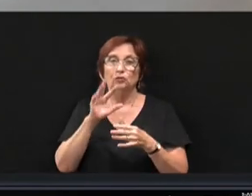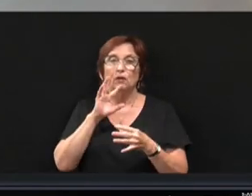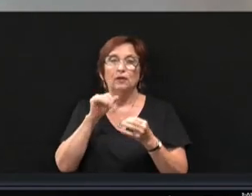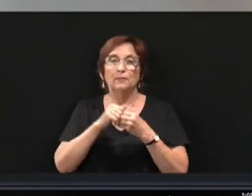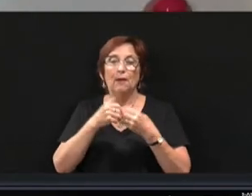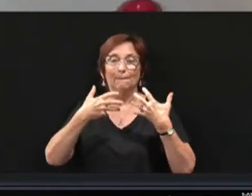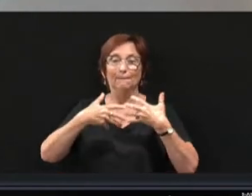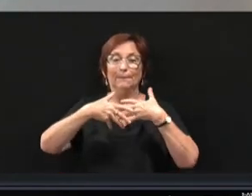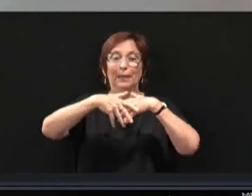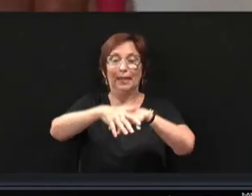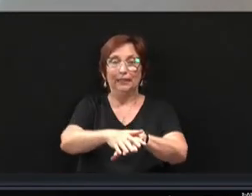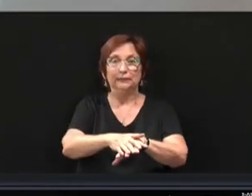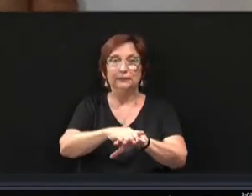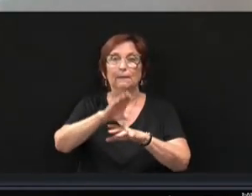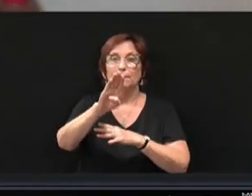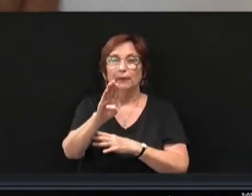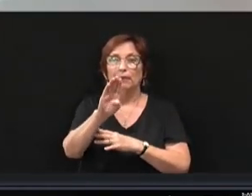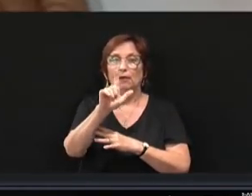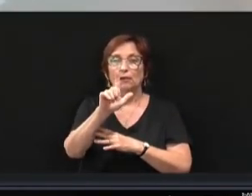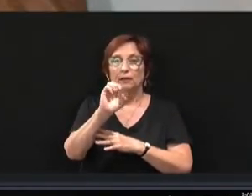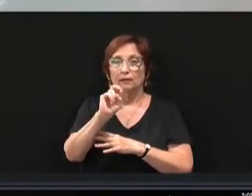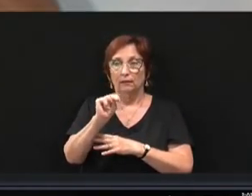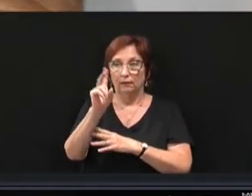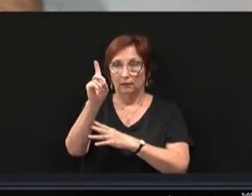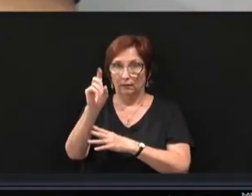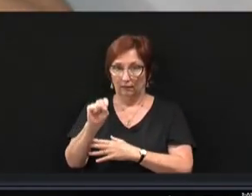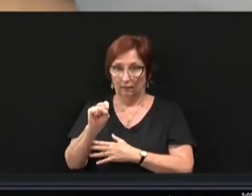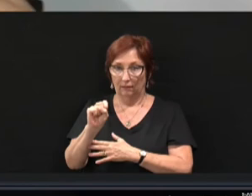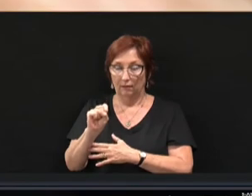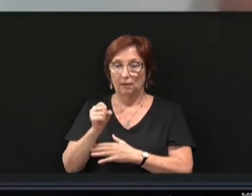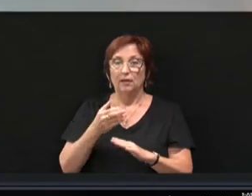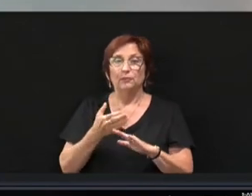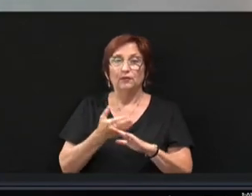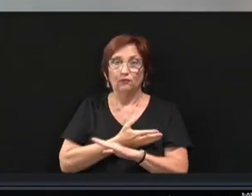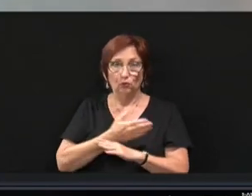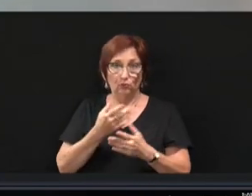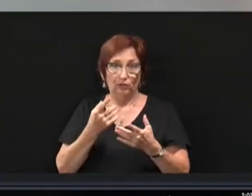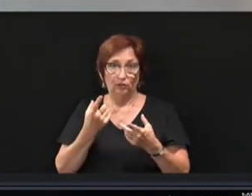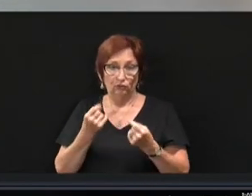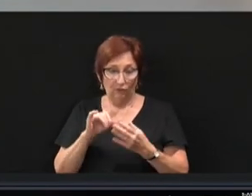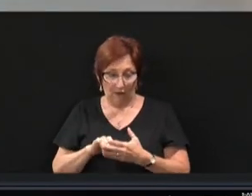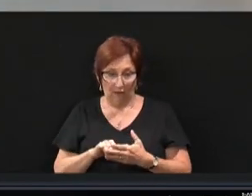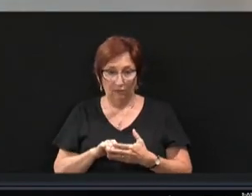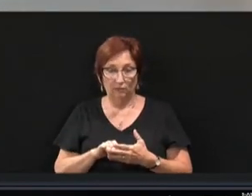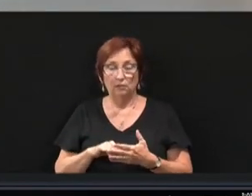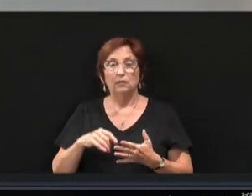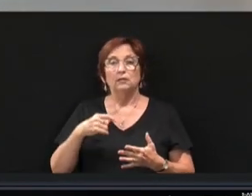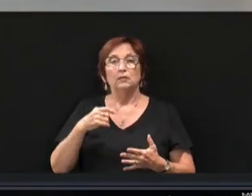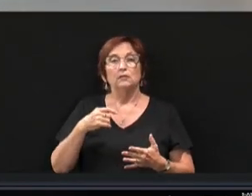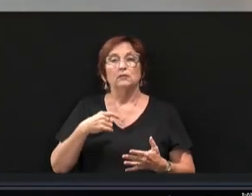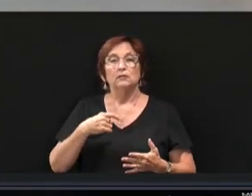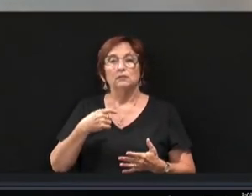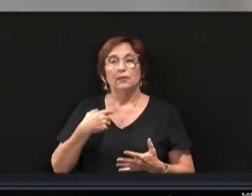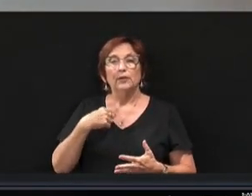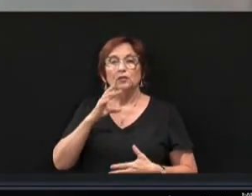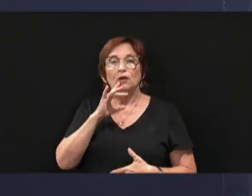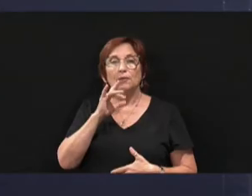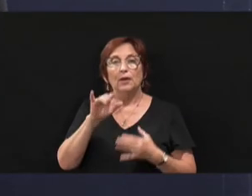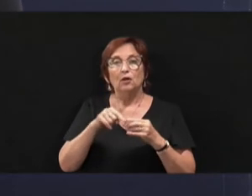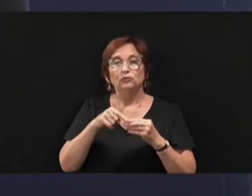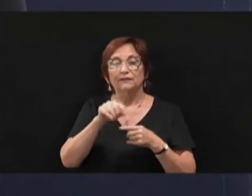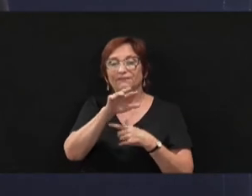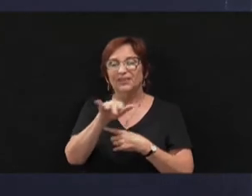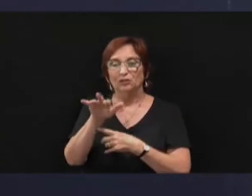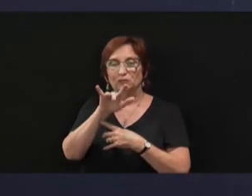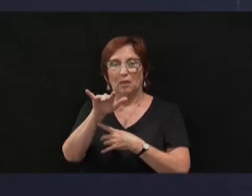blends. And before I do that, I'm going to talk to you about fingerspelling